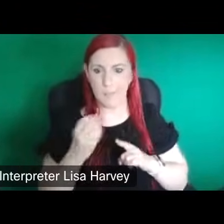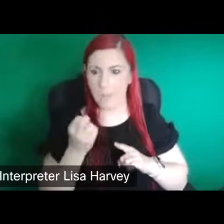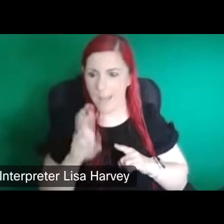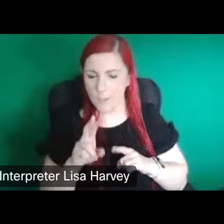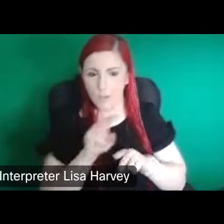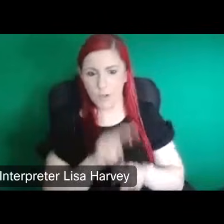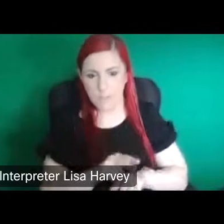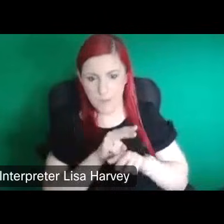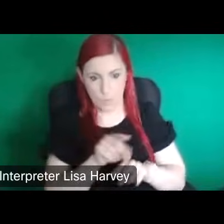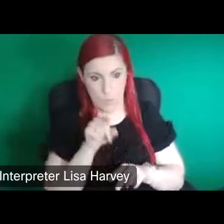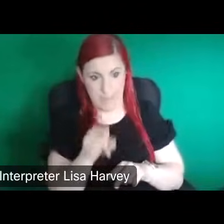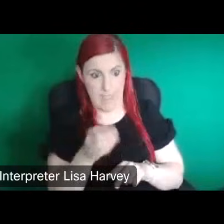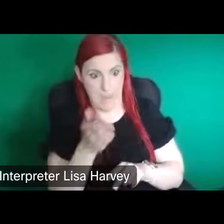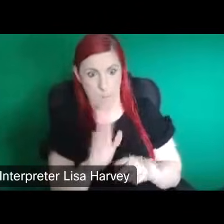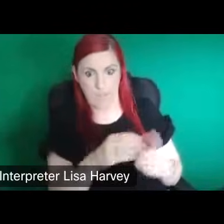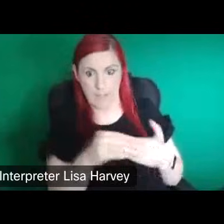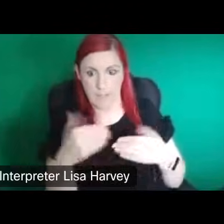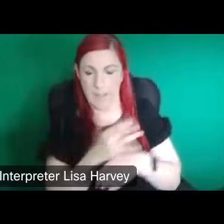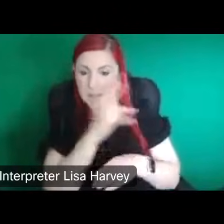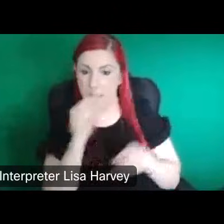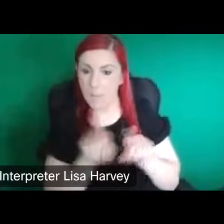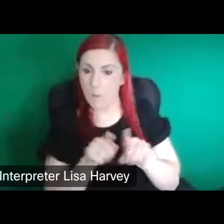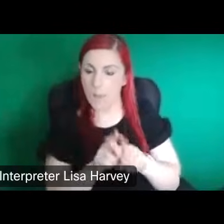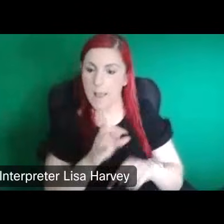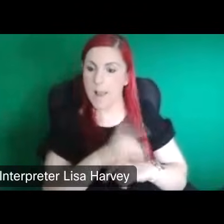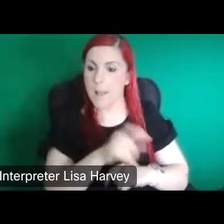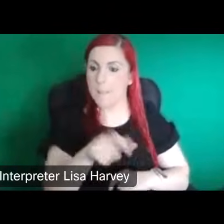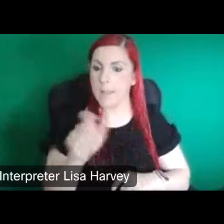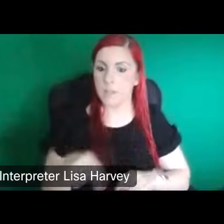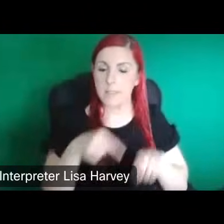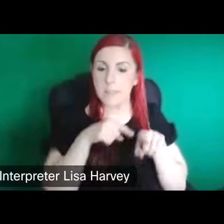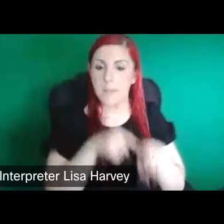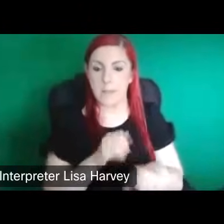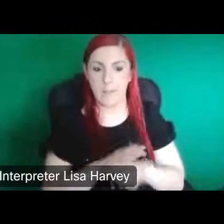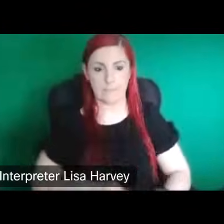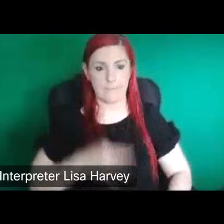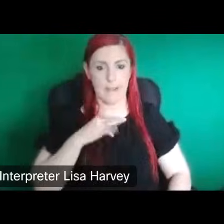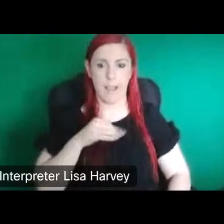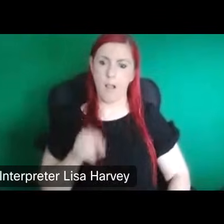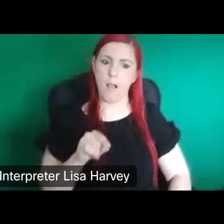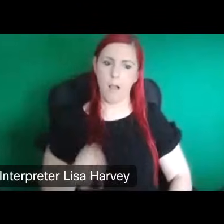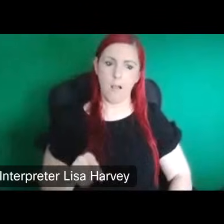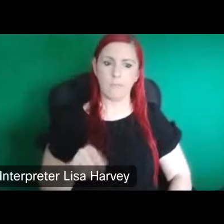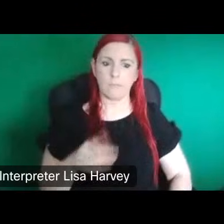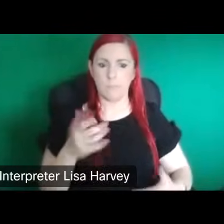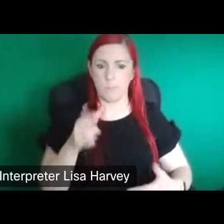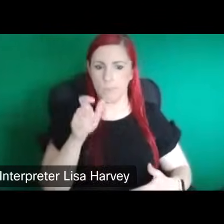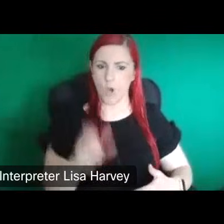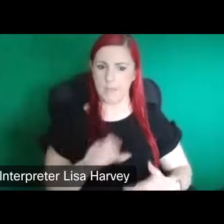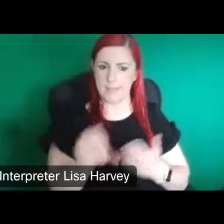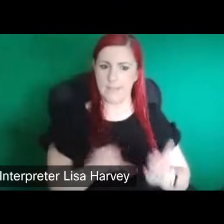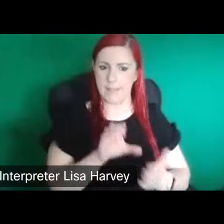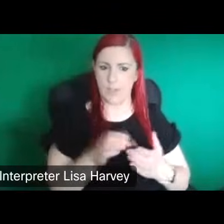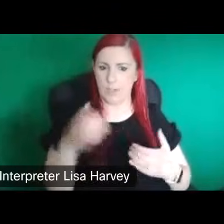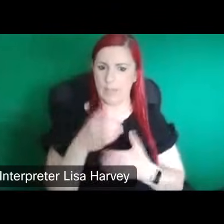lead by example. Patients rely on receiving person-centred care from trustworthy people throughout